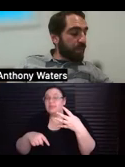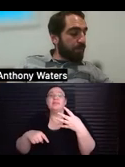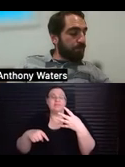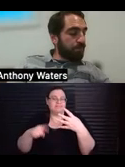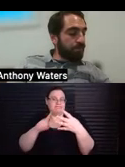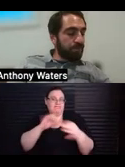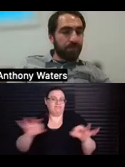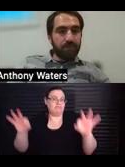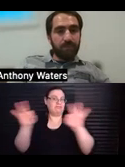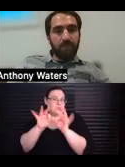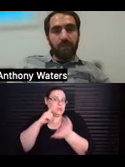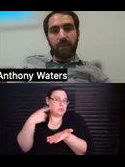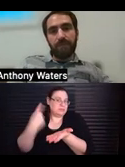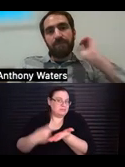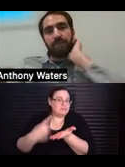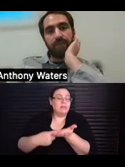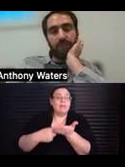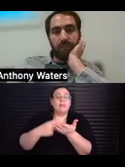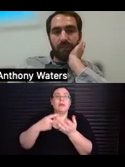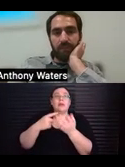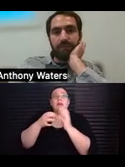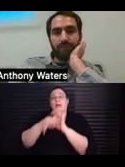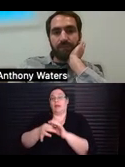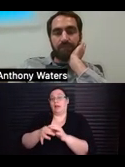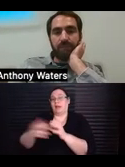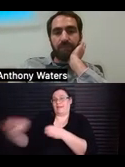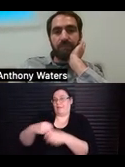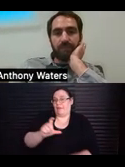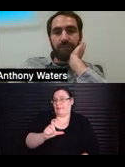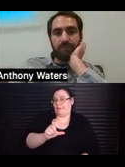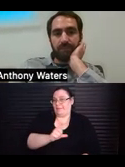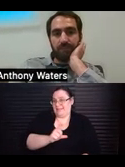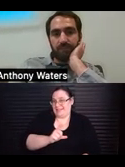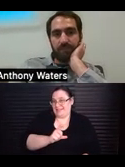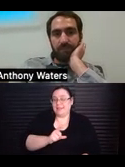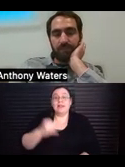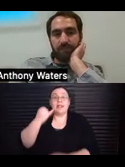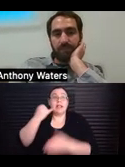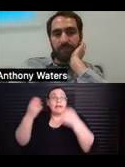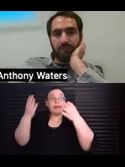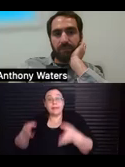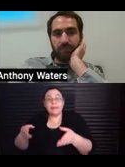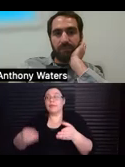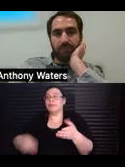to address about police involvement. If somebody